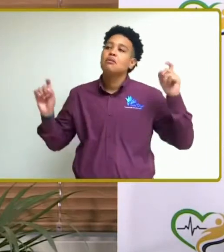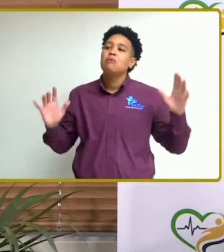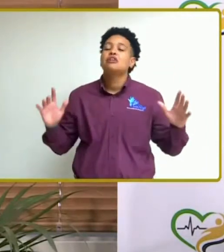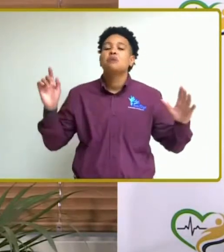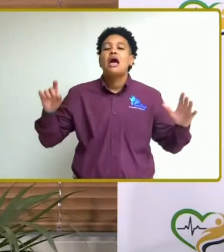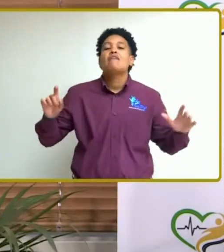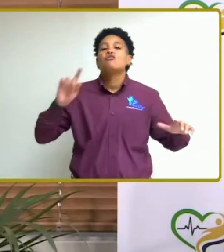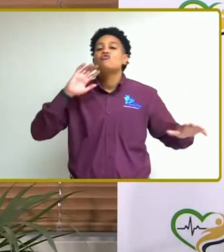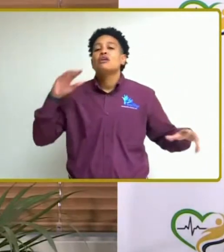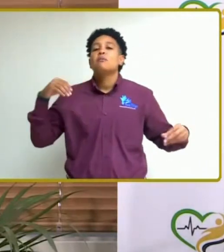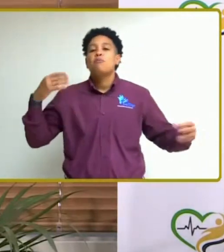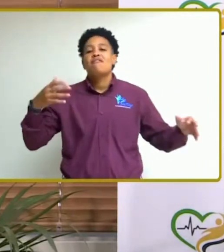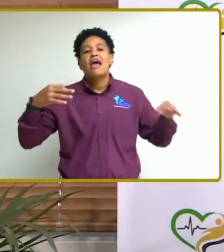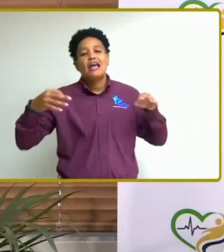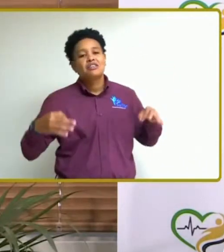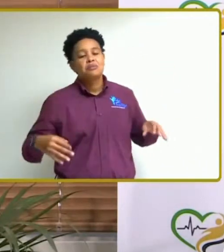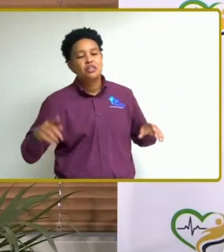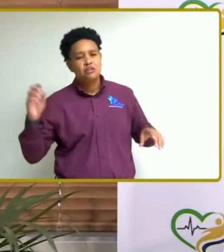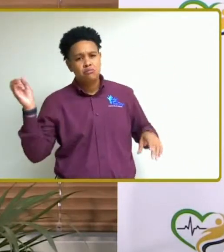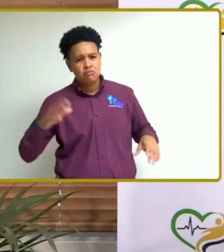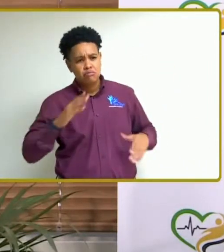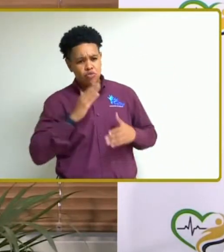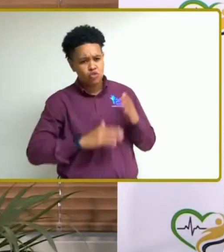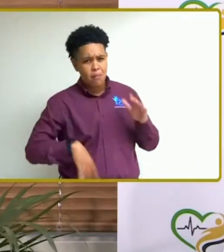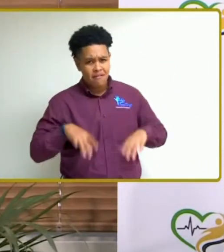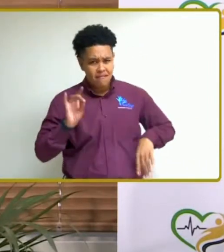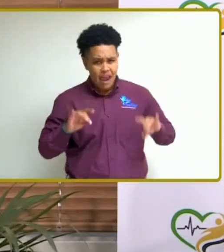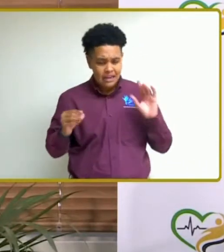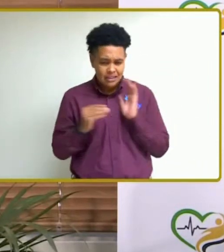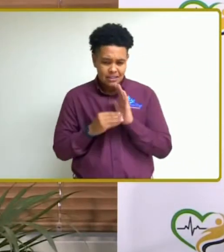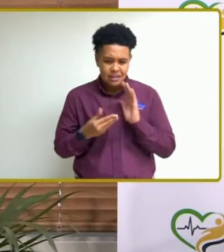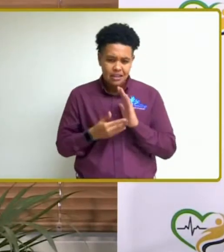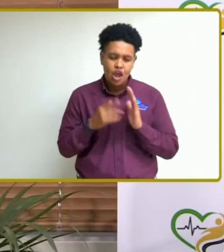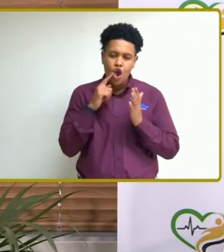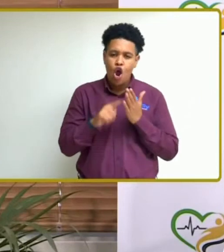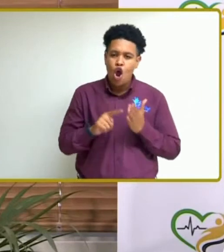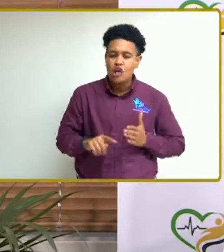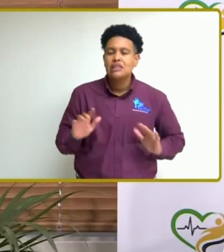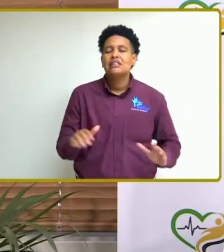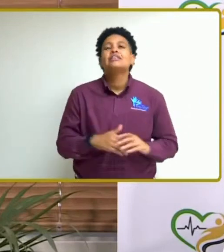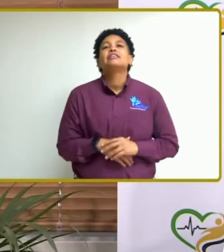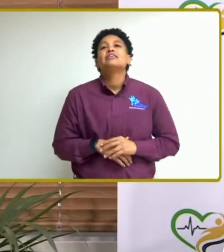has to provide explanation to some of the findings in the audit.